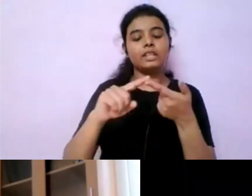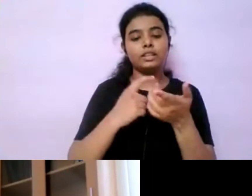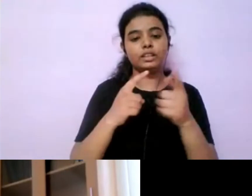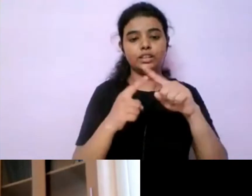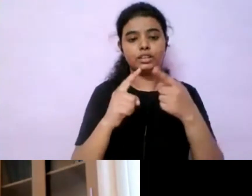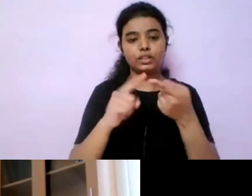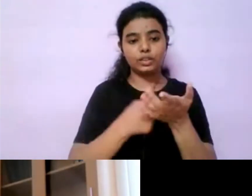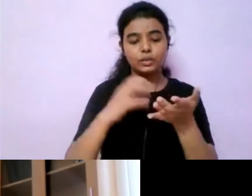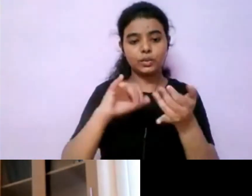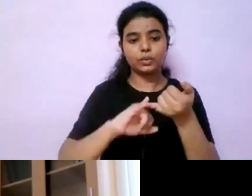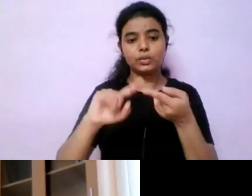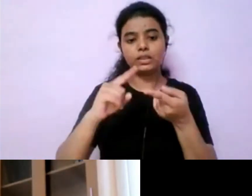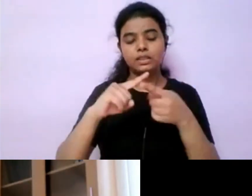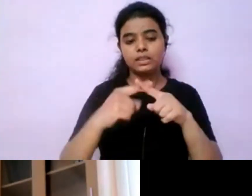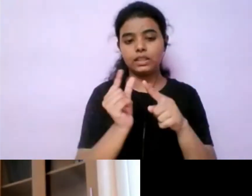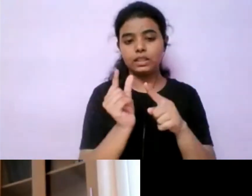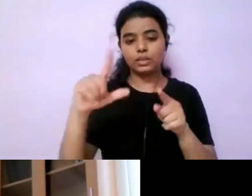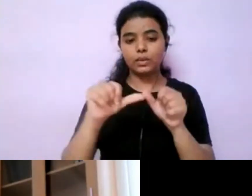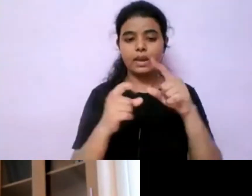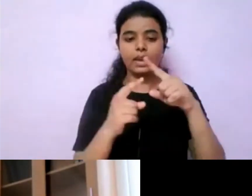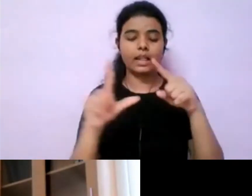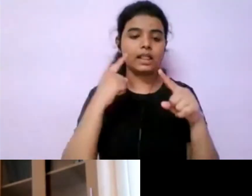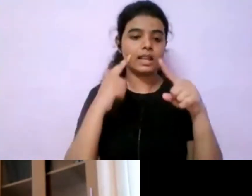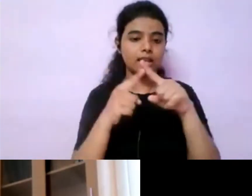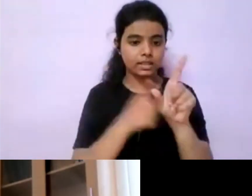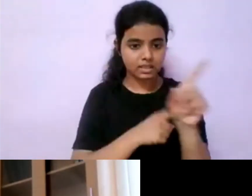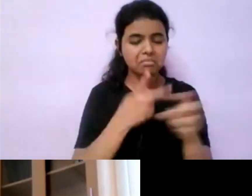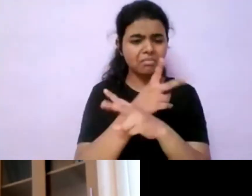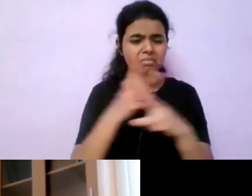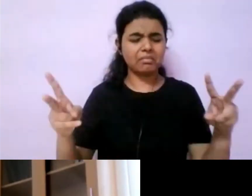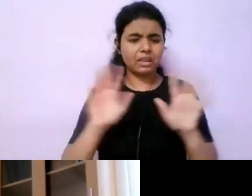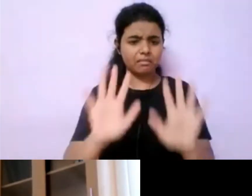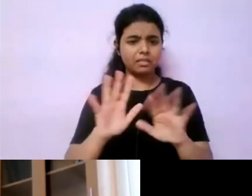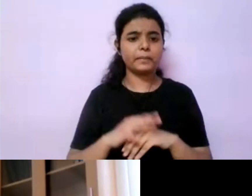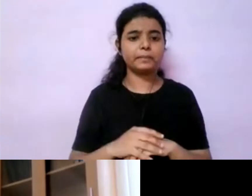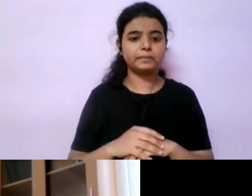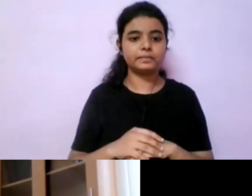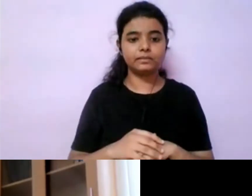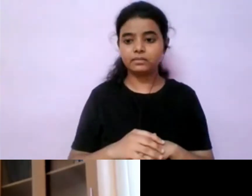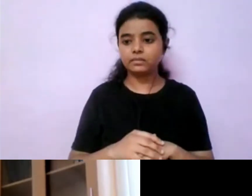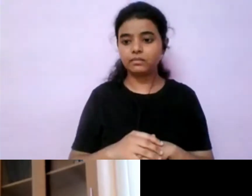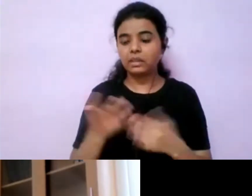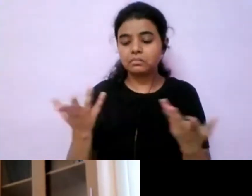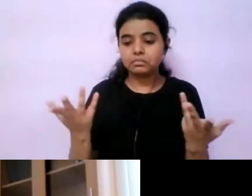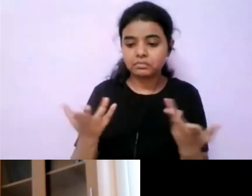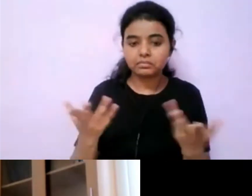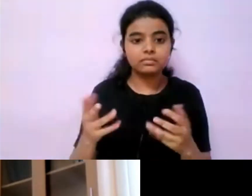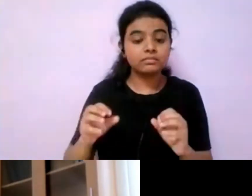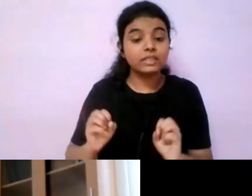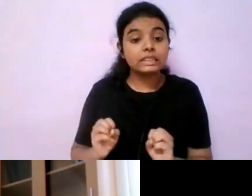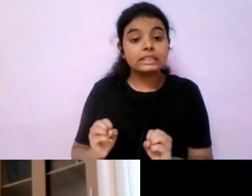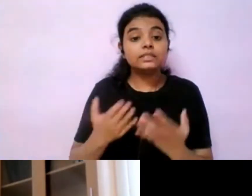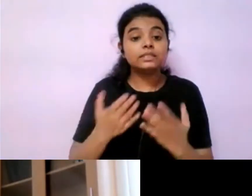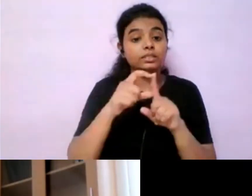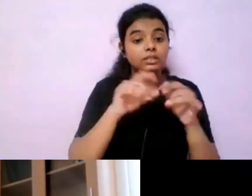the assumption that disabled people, so if we look back to, some of the very early work on disability studies looked